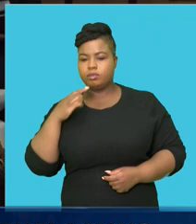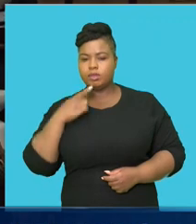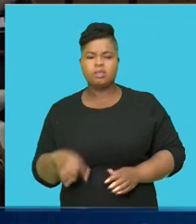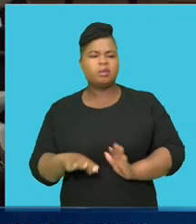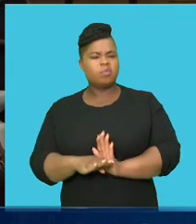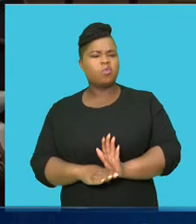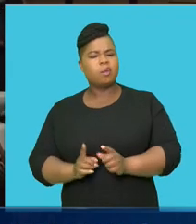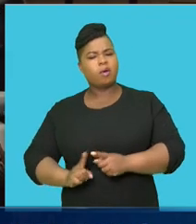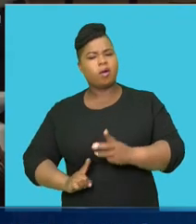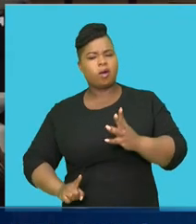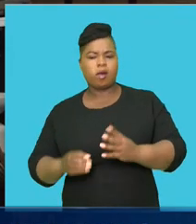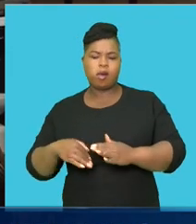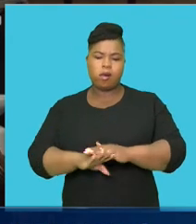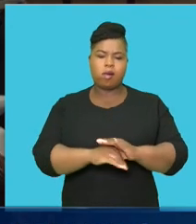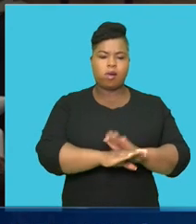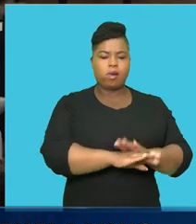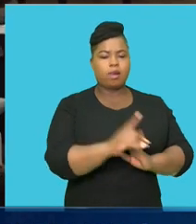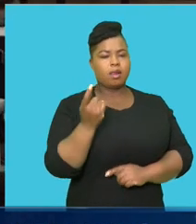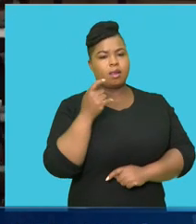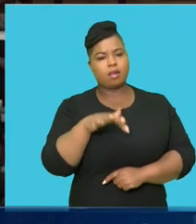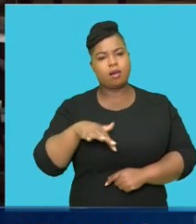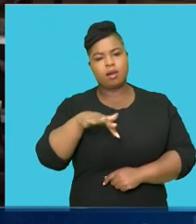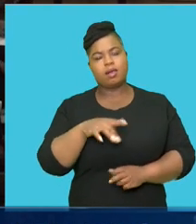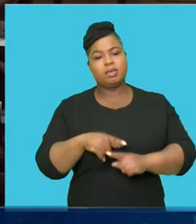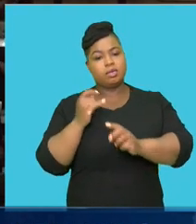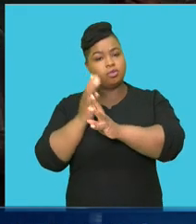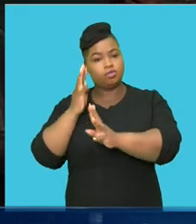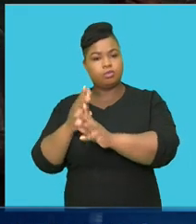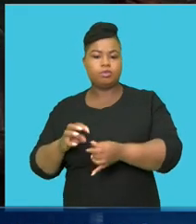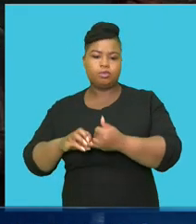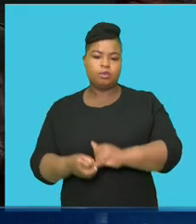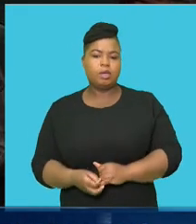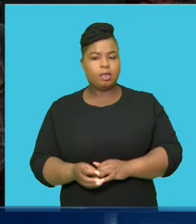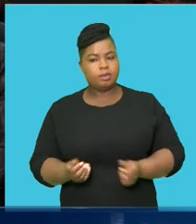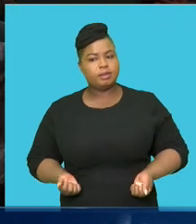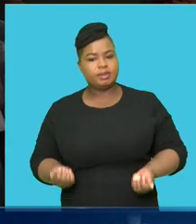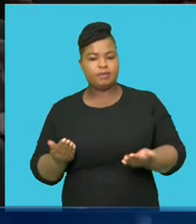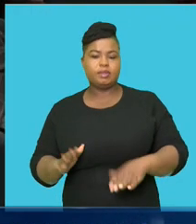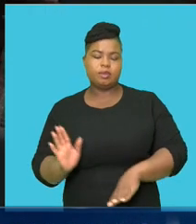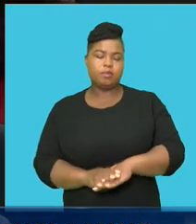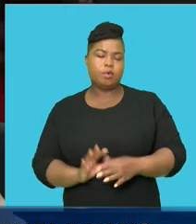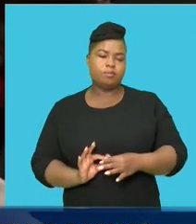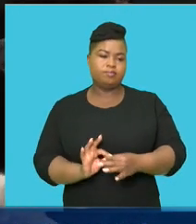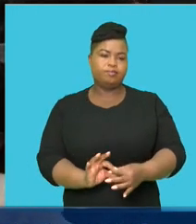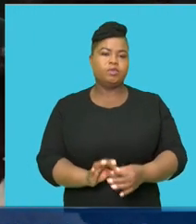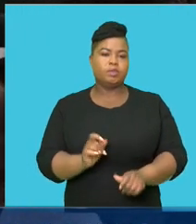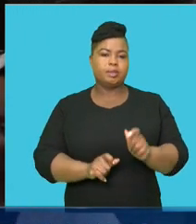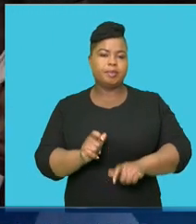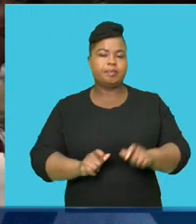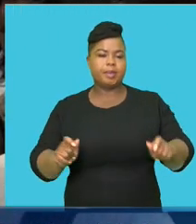banezinhlelo zokuhambela ezindaweni zasemakhaya nasemalokishini ukuzama ukuletha izinsiza